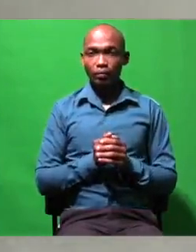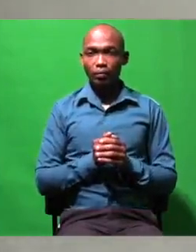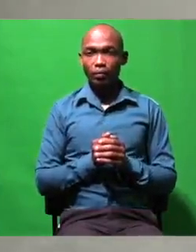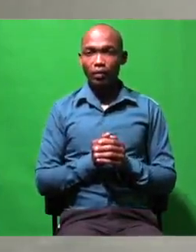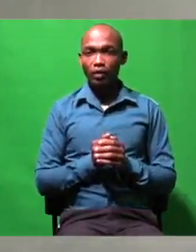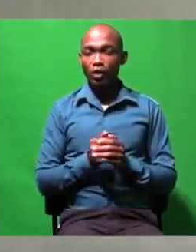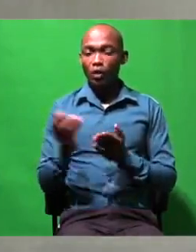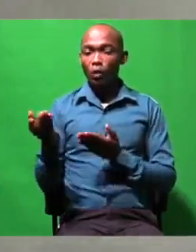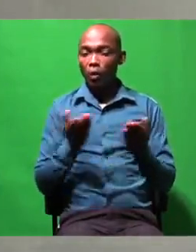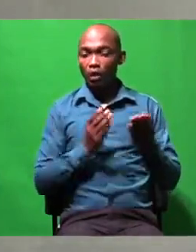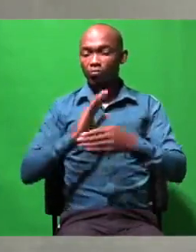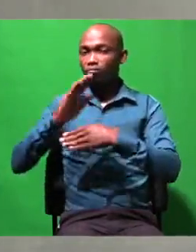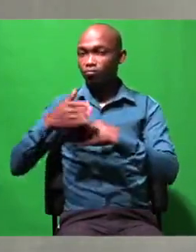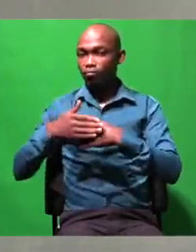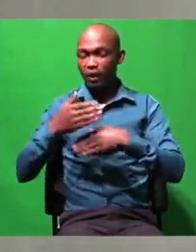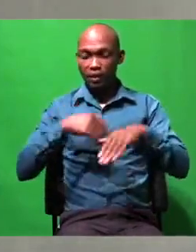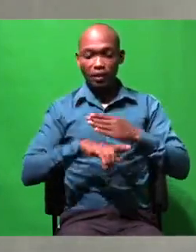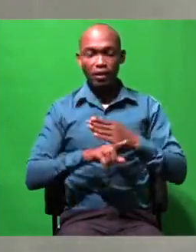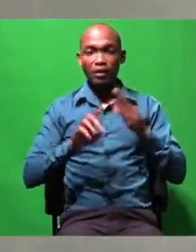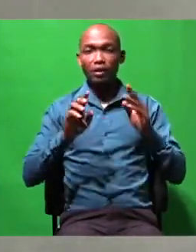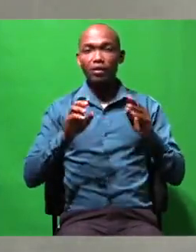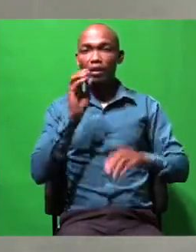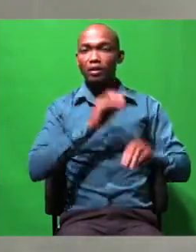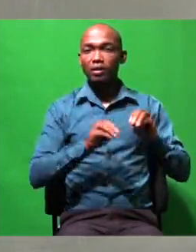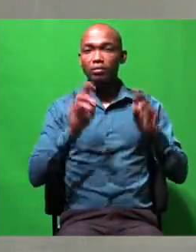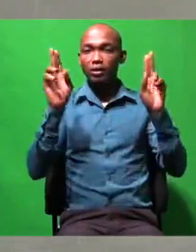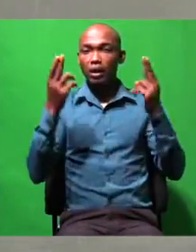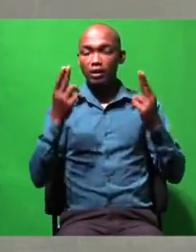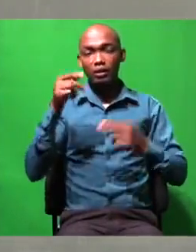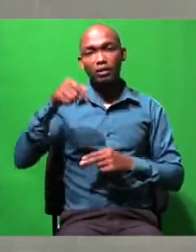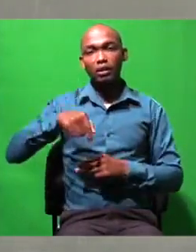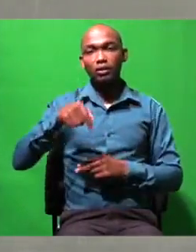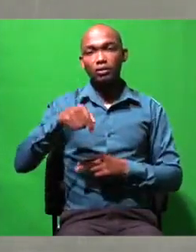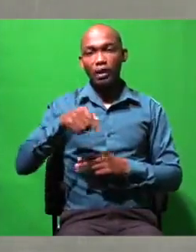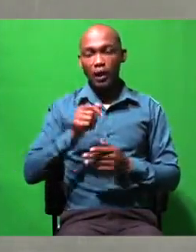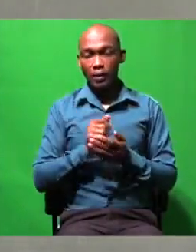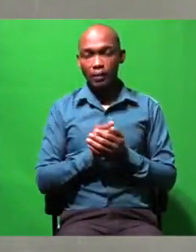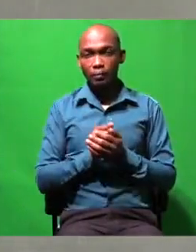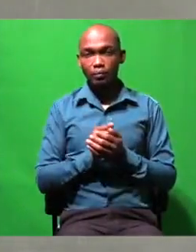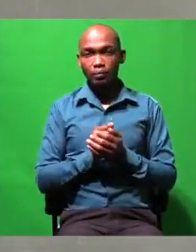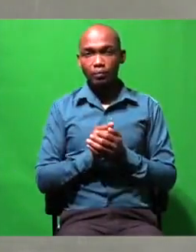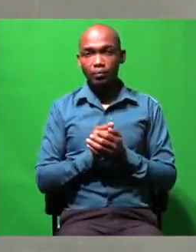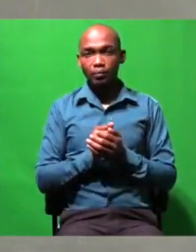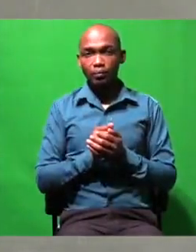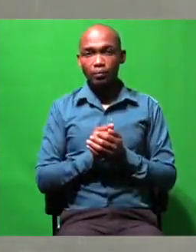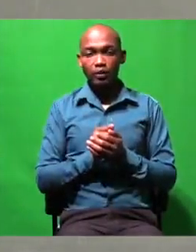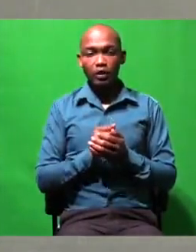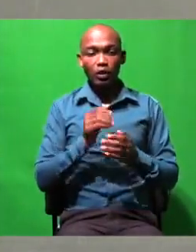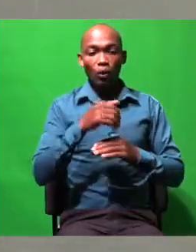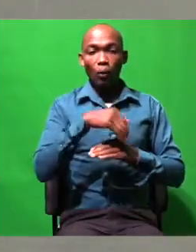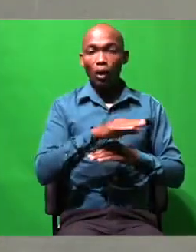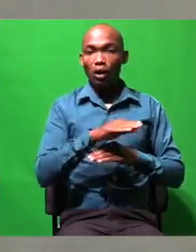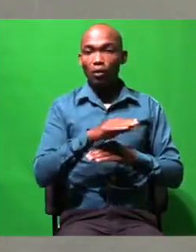Welcome back to our chemistry lesson, and today we are going